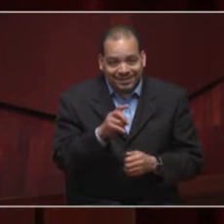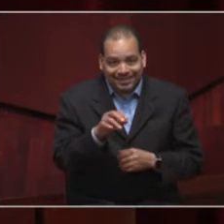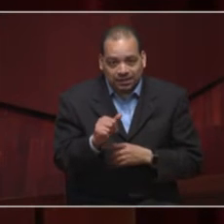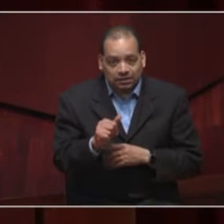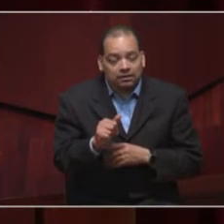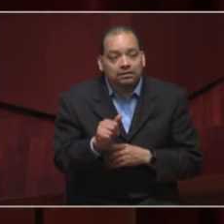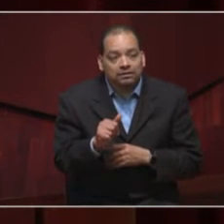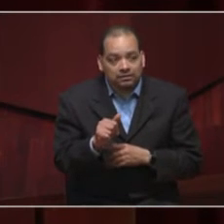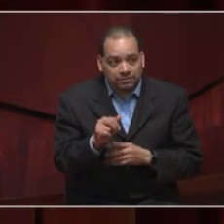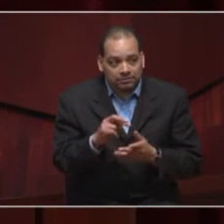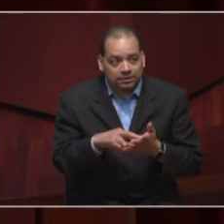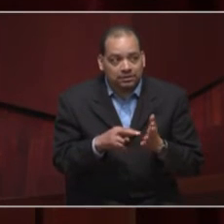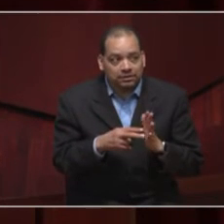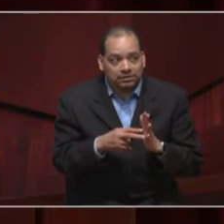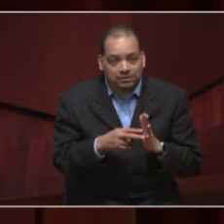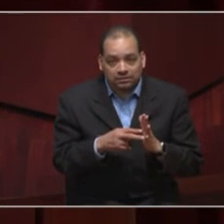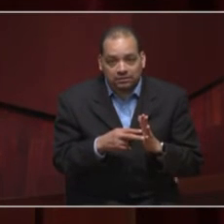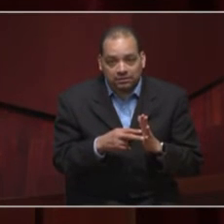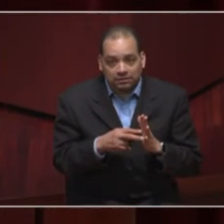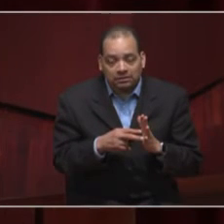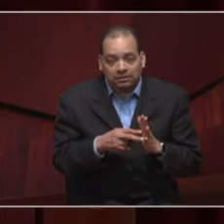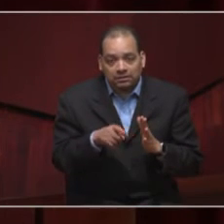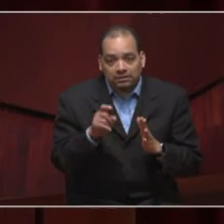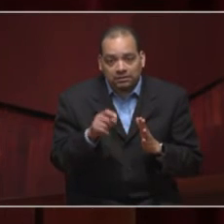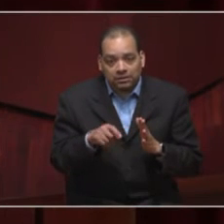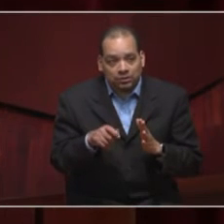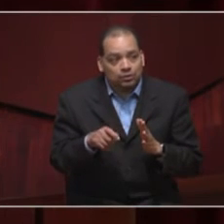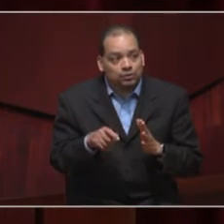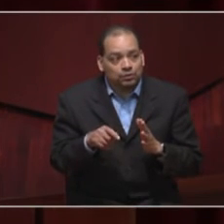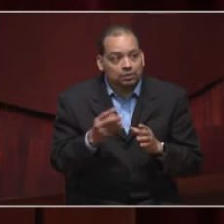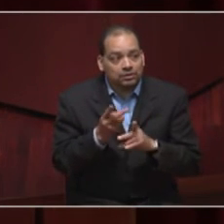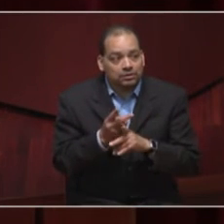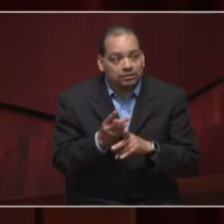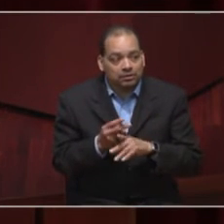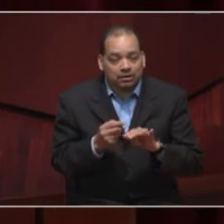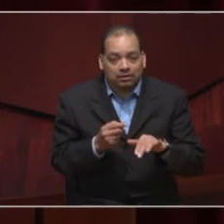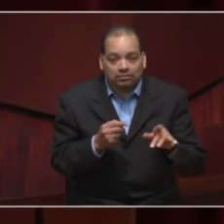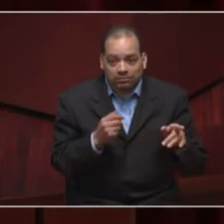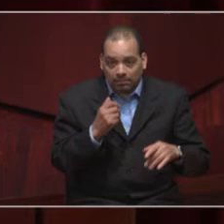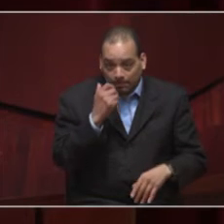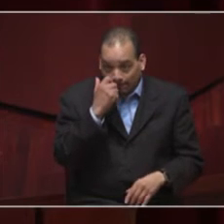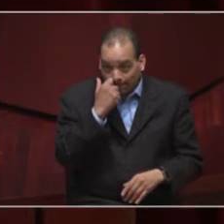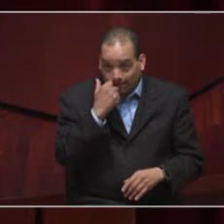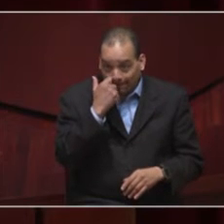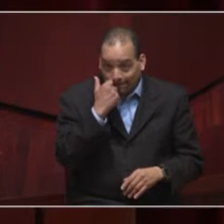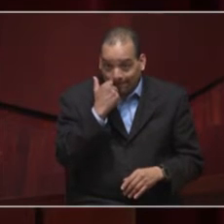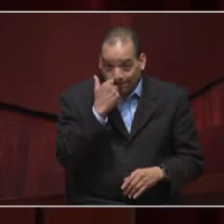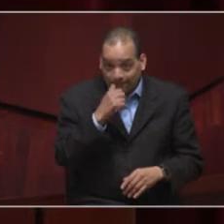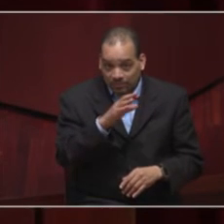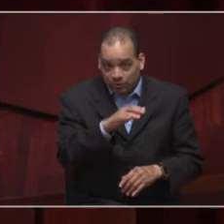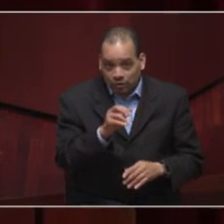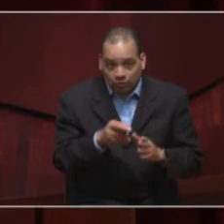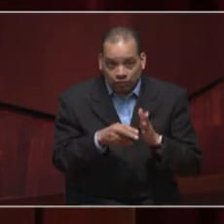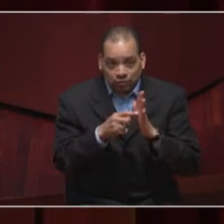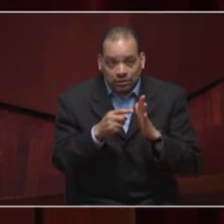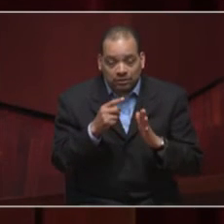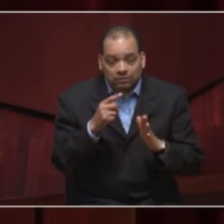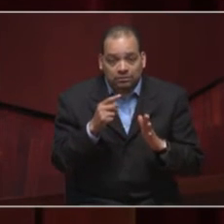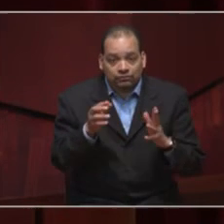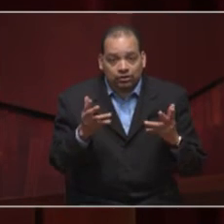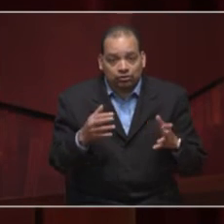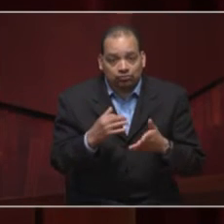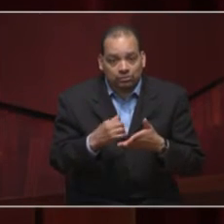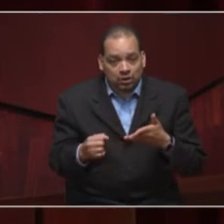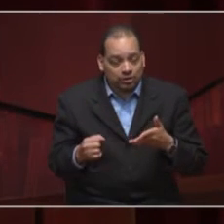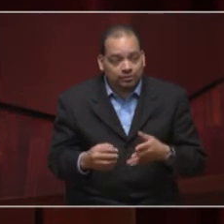request, it's not useful to you. You need to start over. So they are expiring. They have expired.